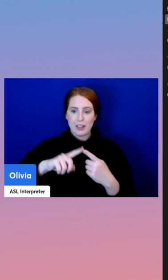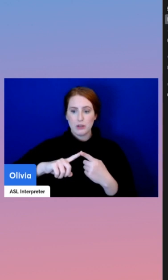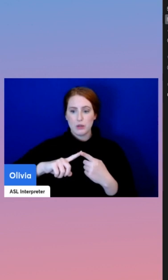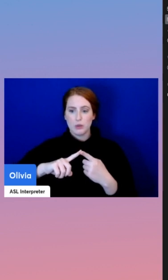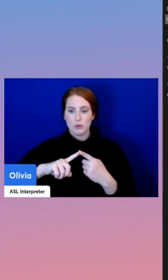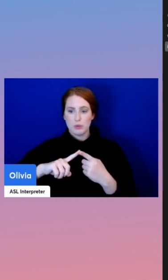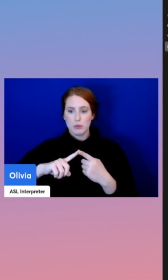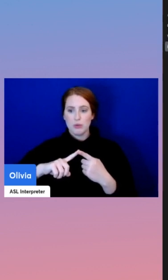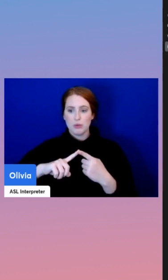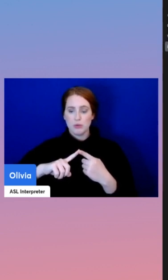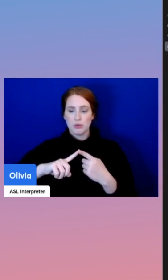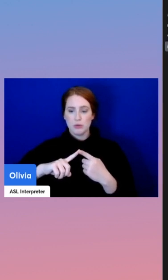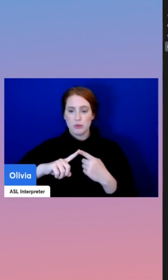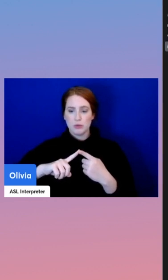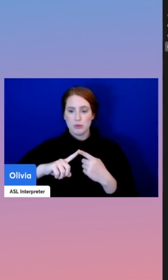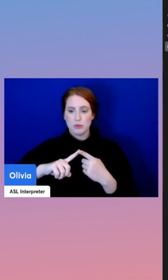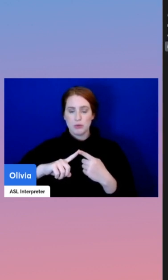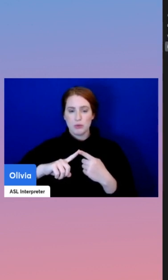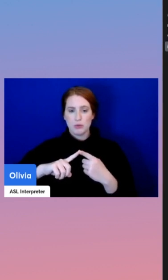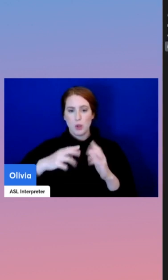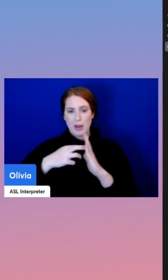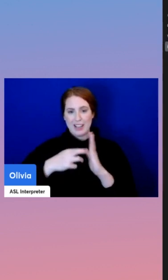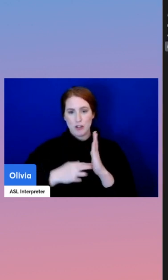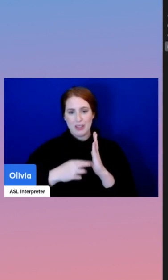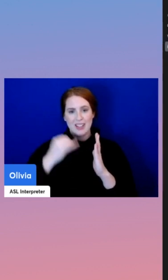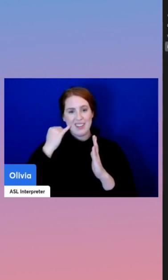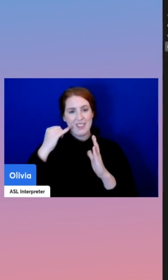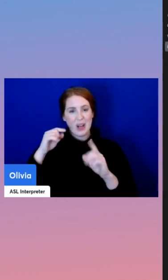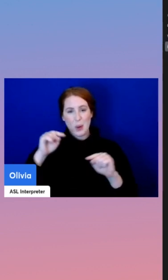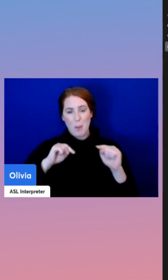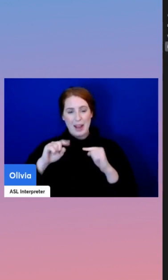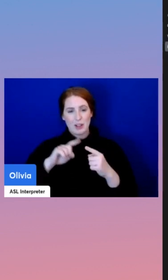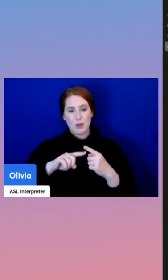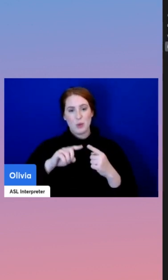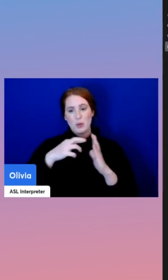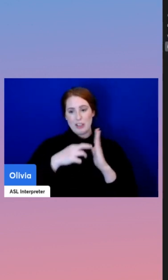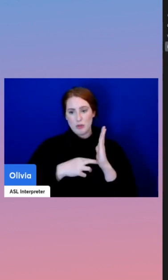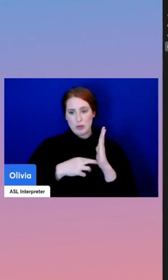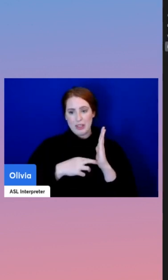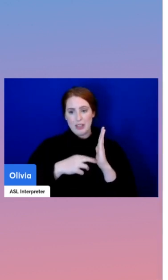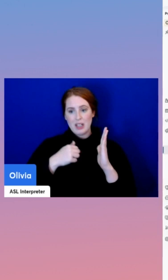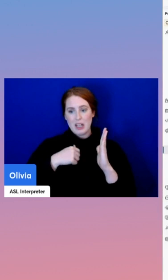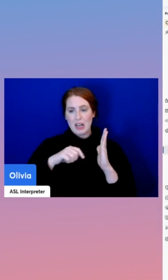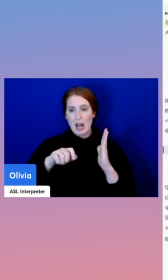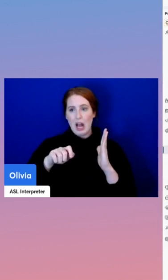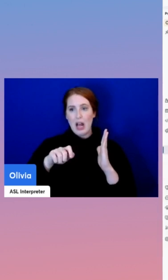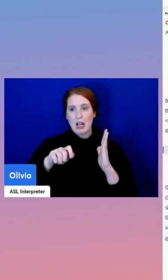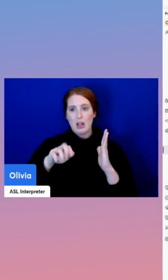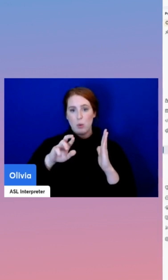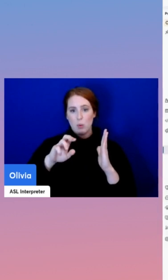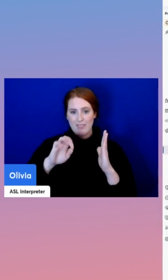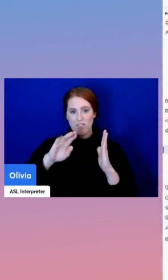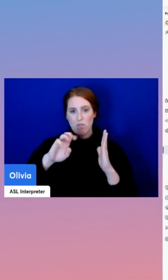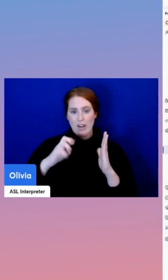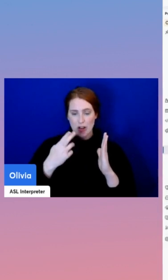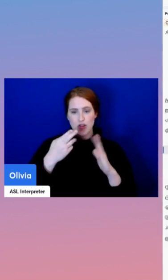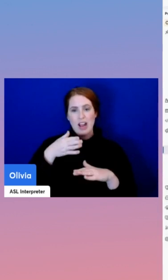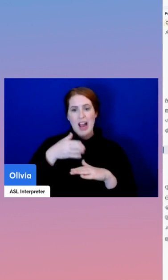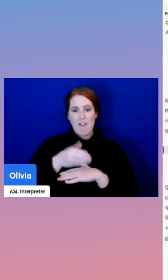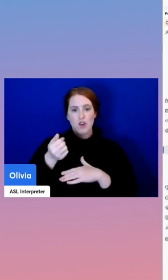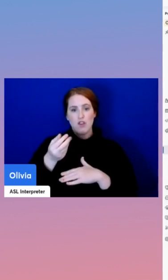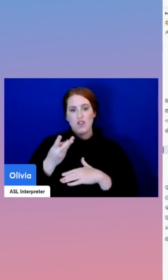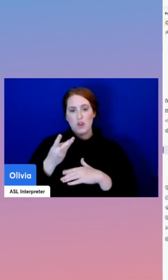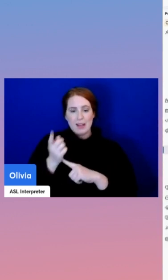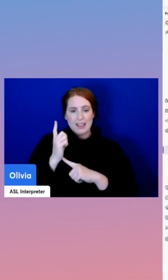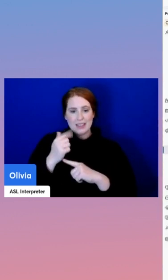registry. If I go back here to the registry and I refresh after a few minutes, so my Terraform plan failed. I don't know